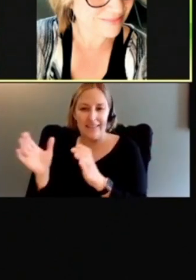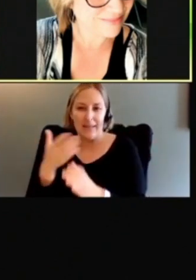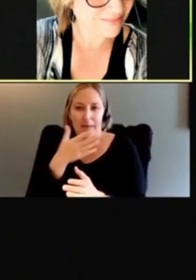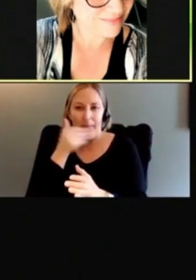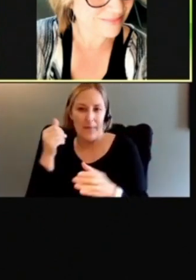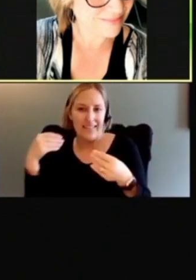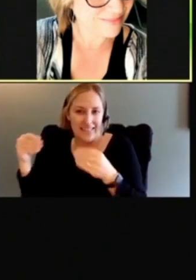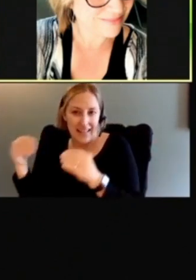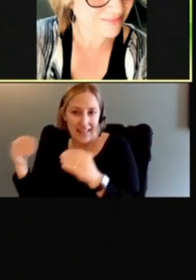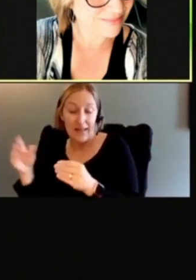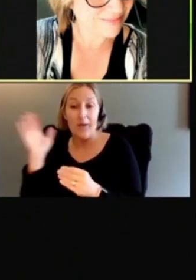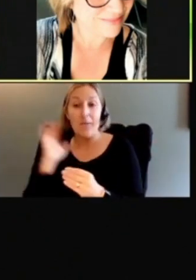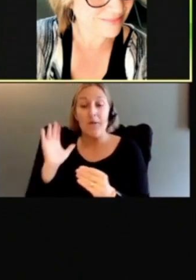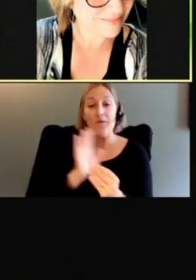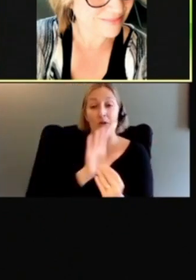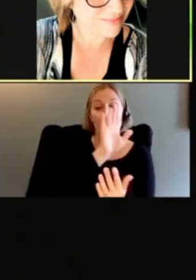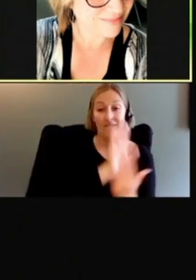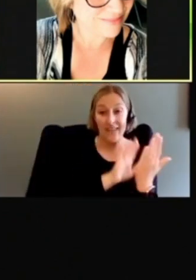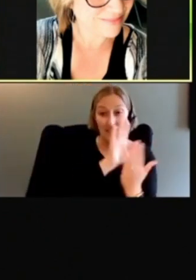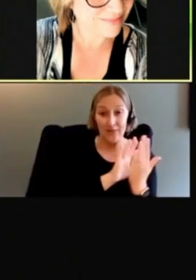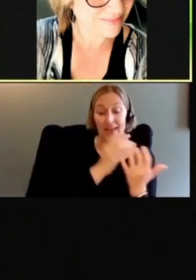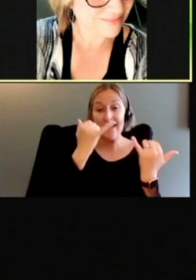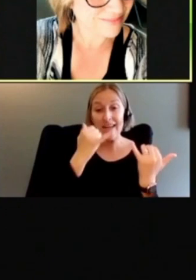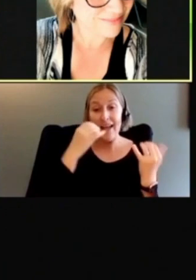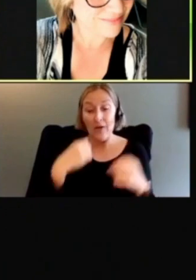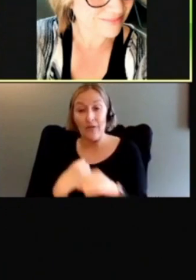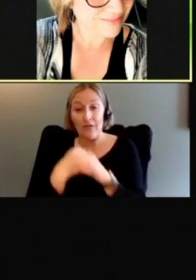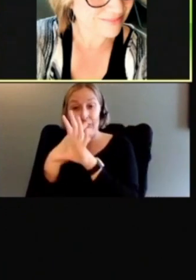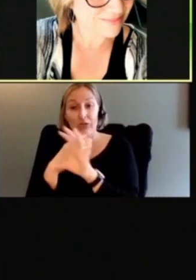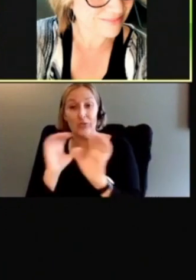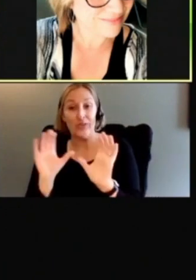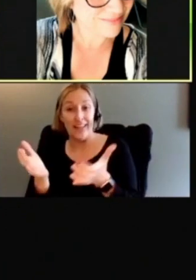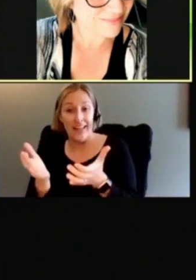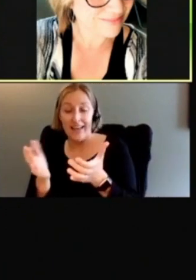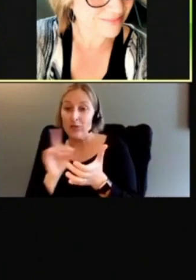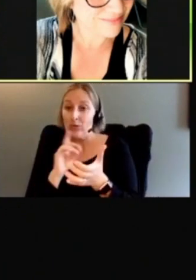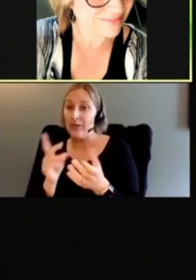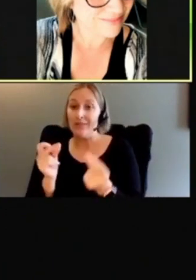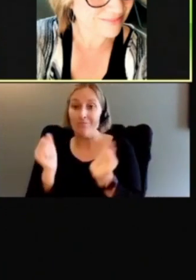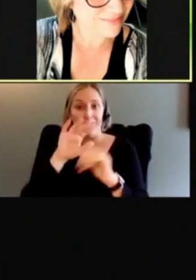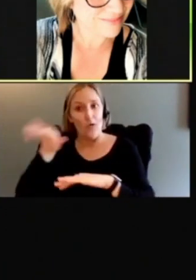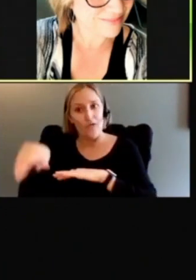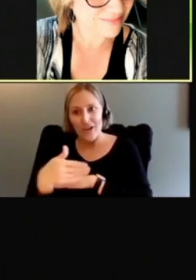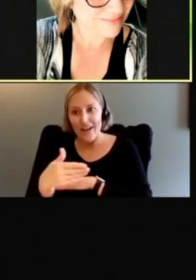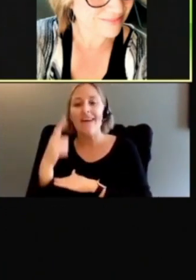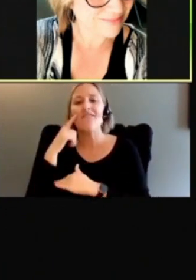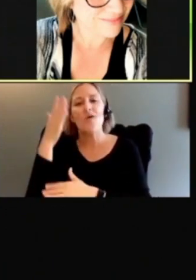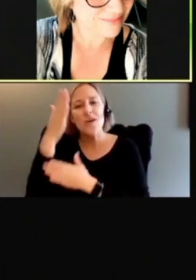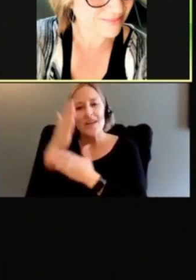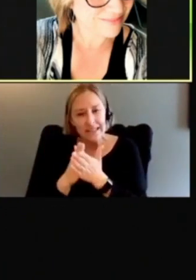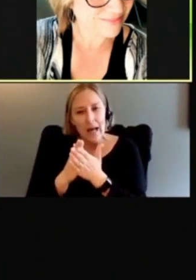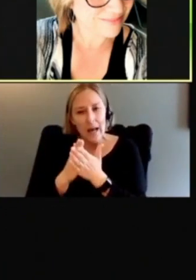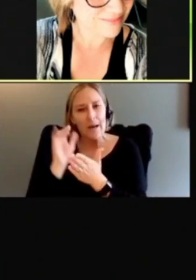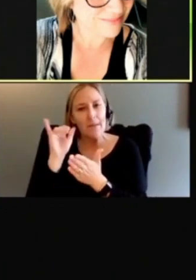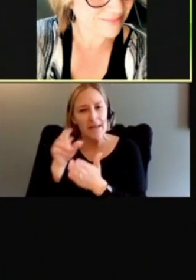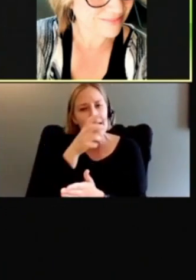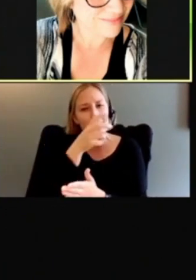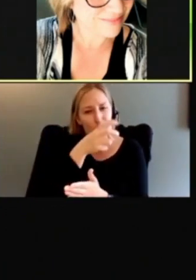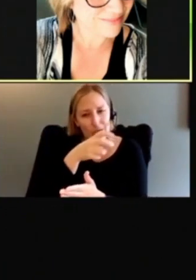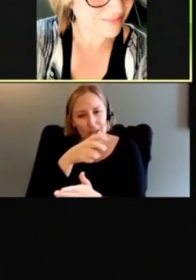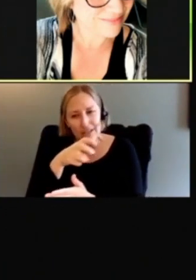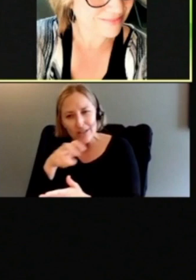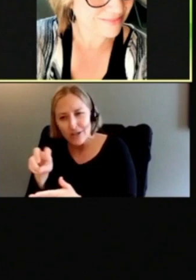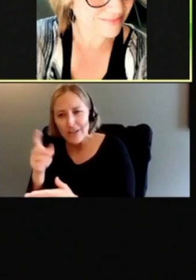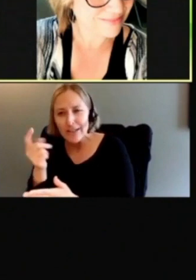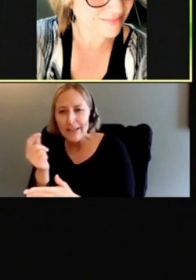face-to-face learning to the virtual classroom practically overnight. And for some, this transition has been challenging, maybe